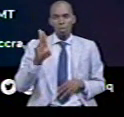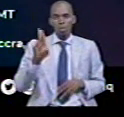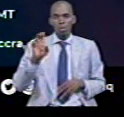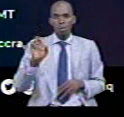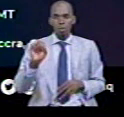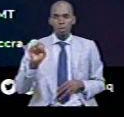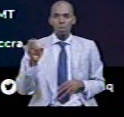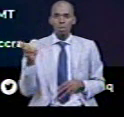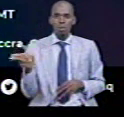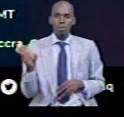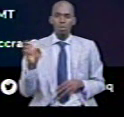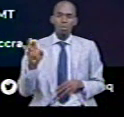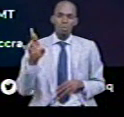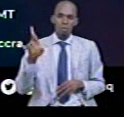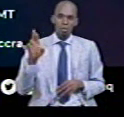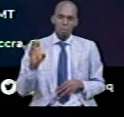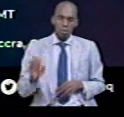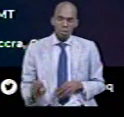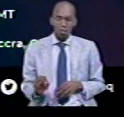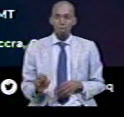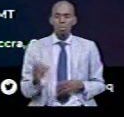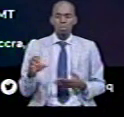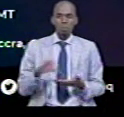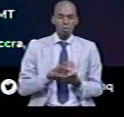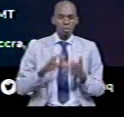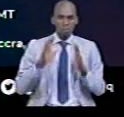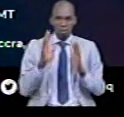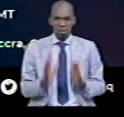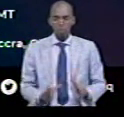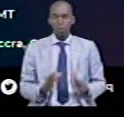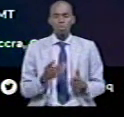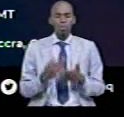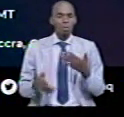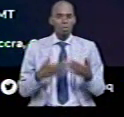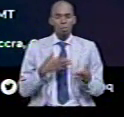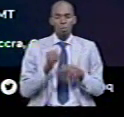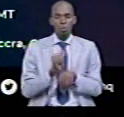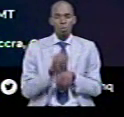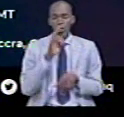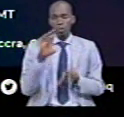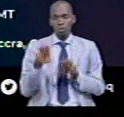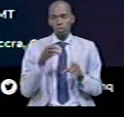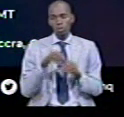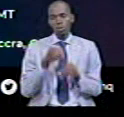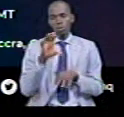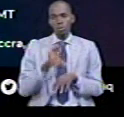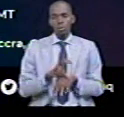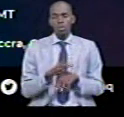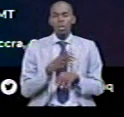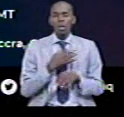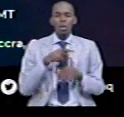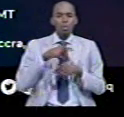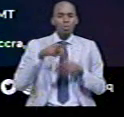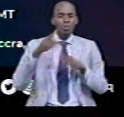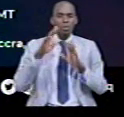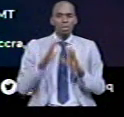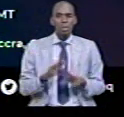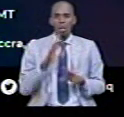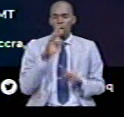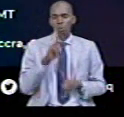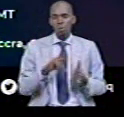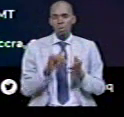your church, you are invited to that program. And when we talk of professionals, we are also talking about people,